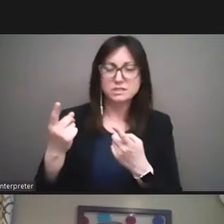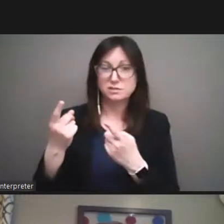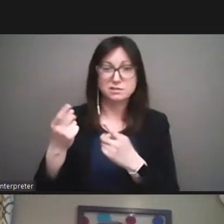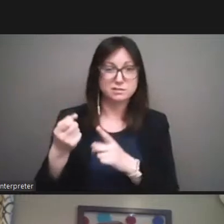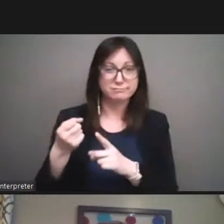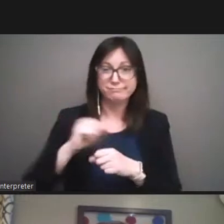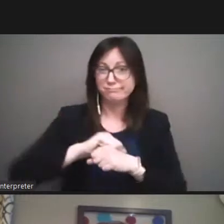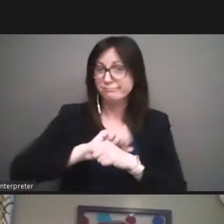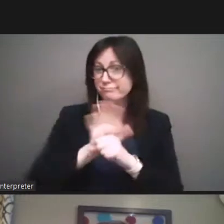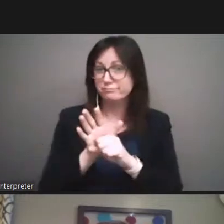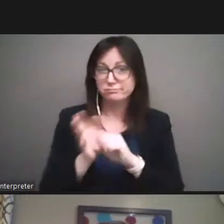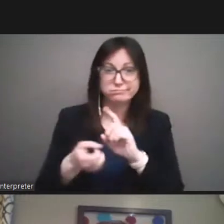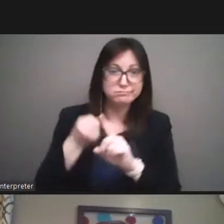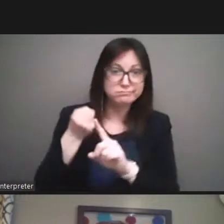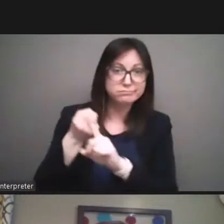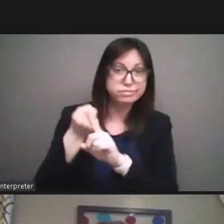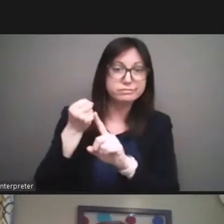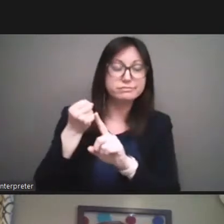has